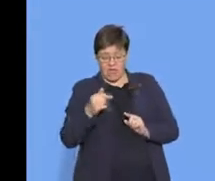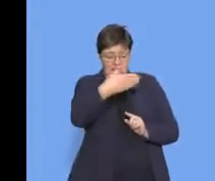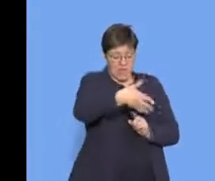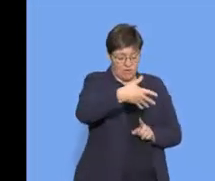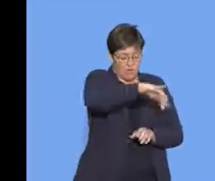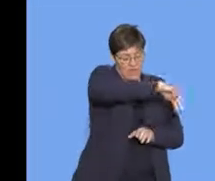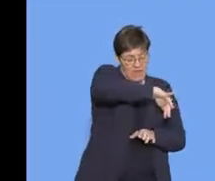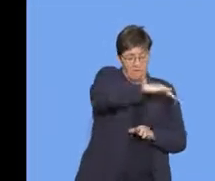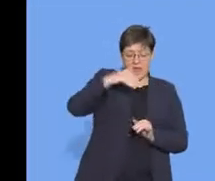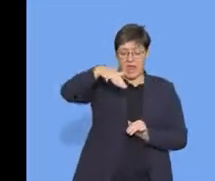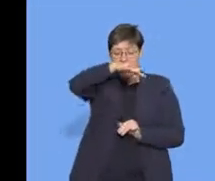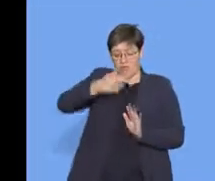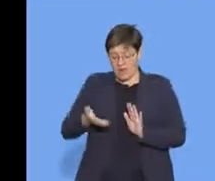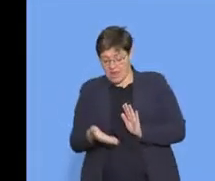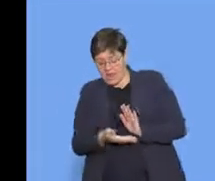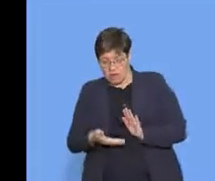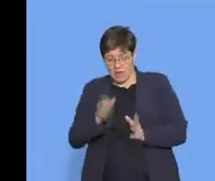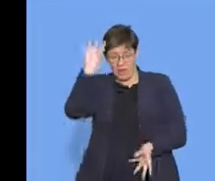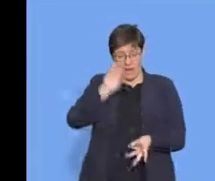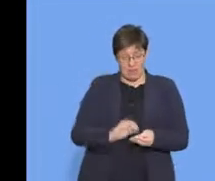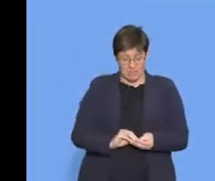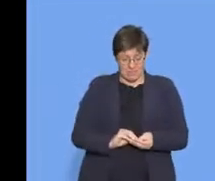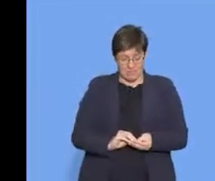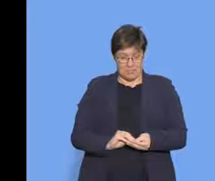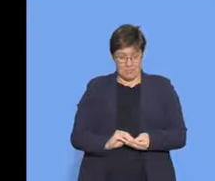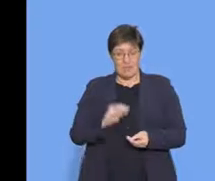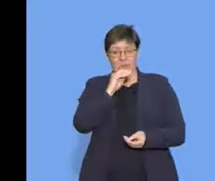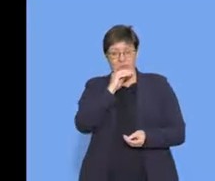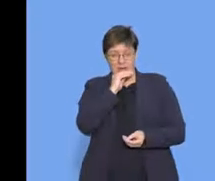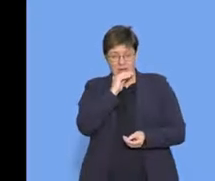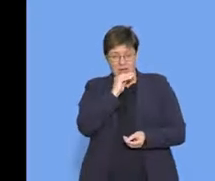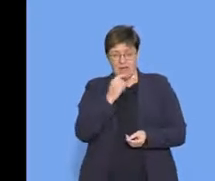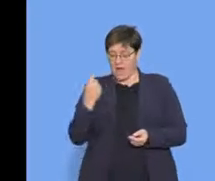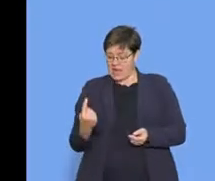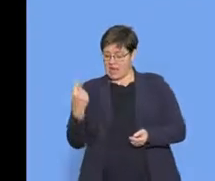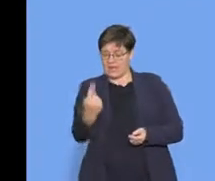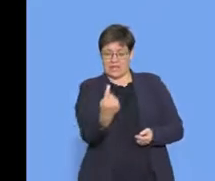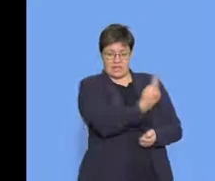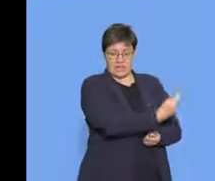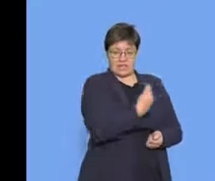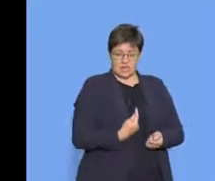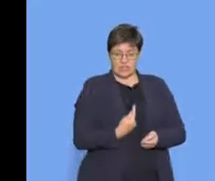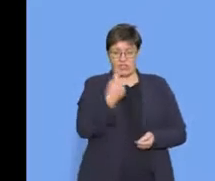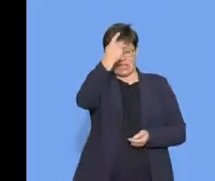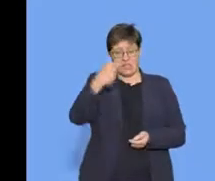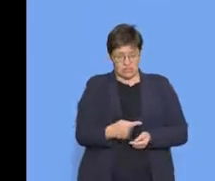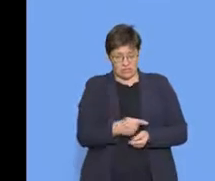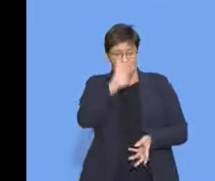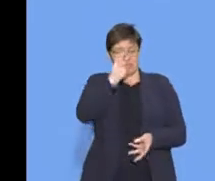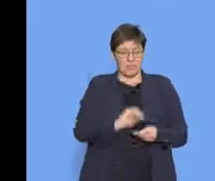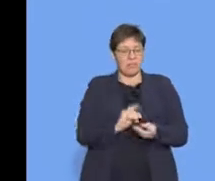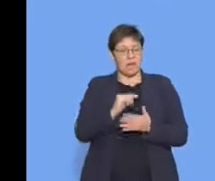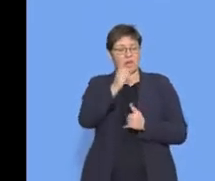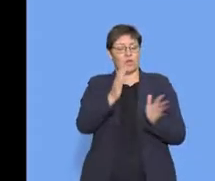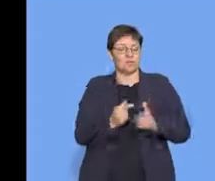6 squares together, that means I'm going to actually have to write all of those areas out. But what's quite cool